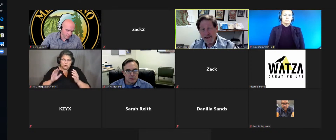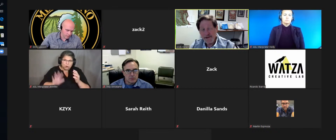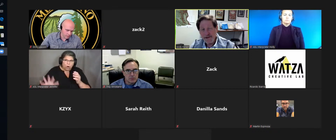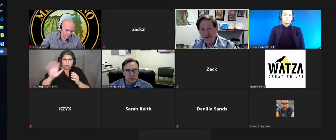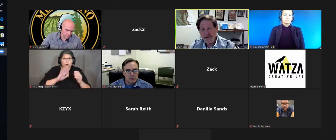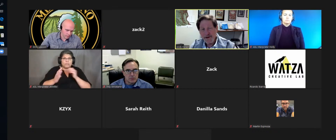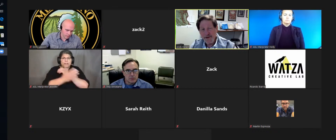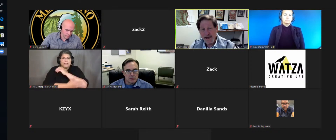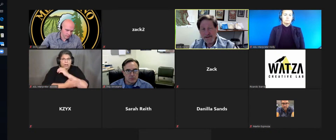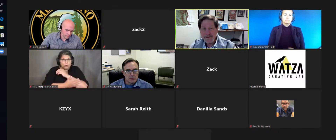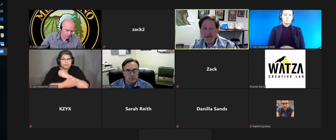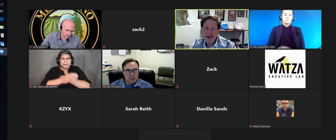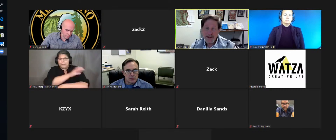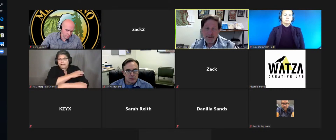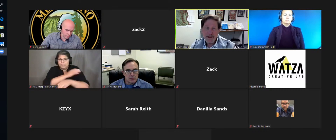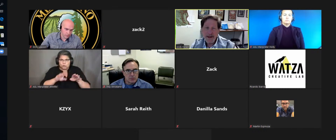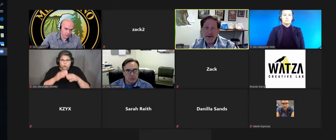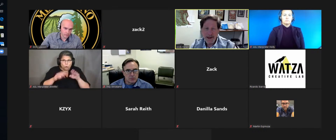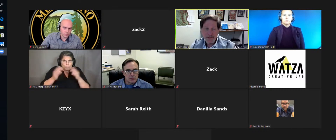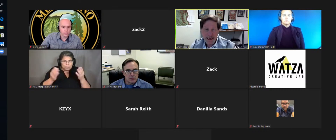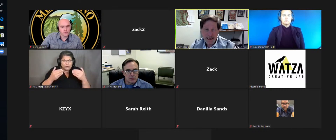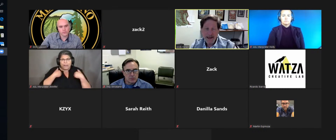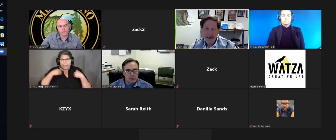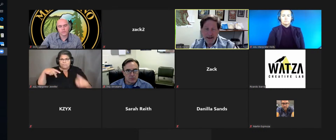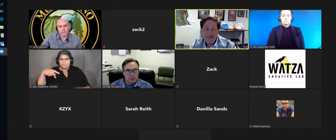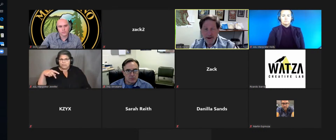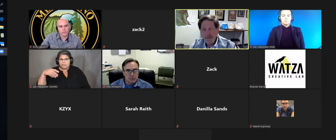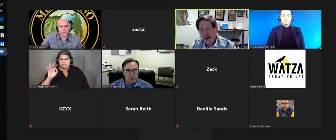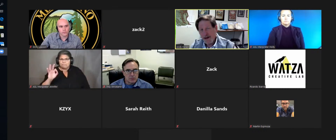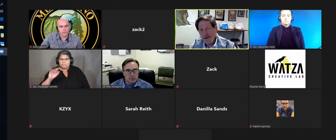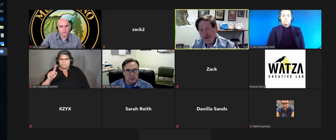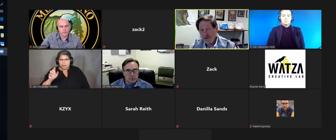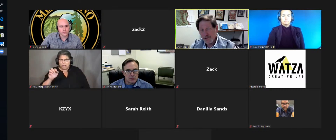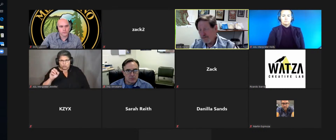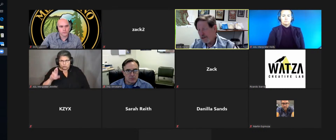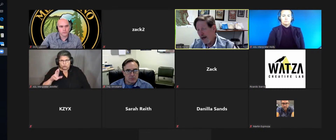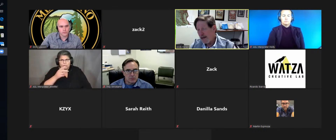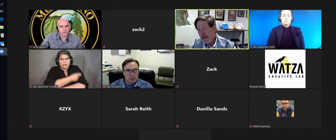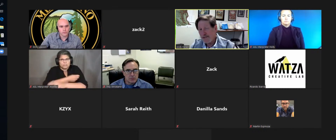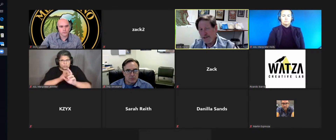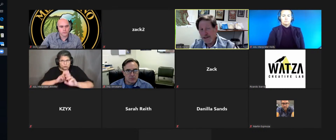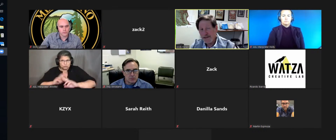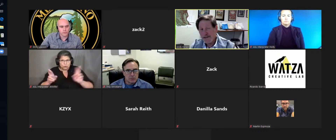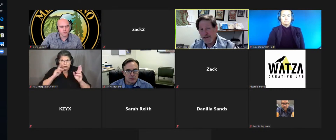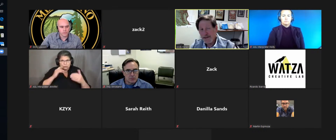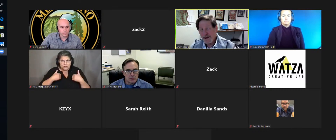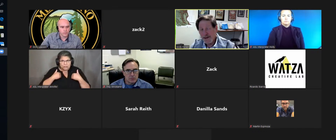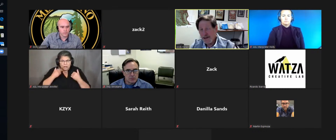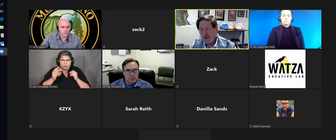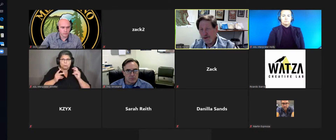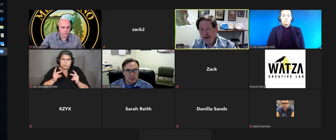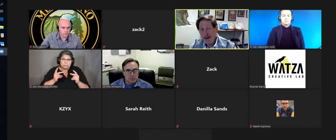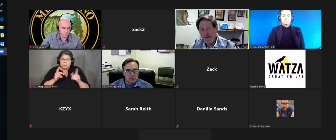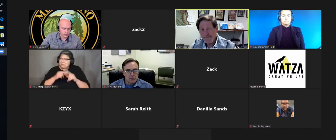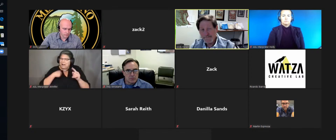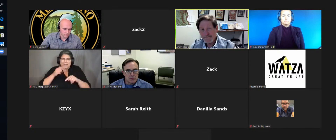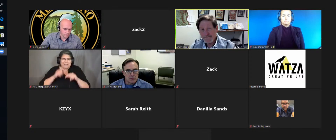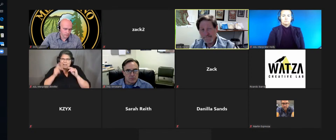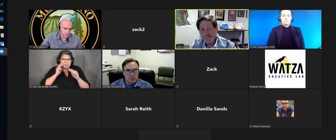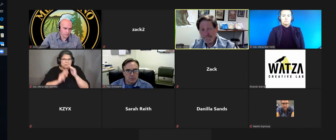making Pfizer vaccines available, that we'll get that number up higher sooner. But I can't predict any more than